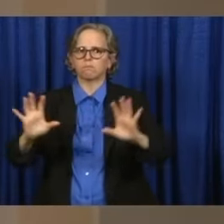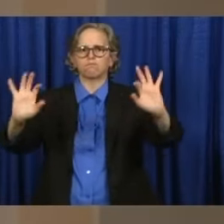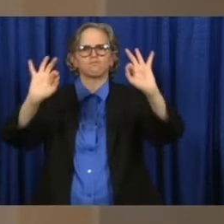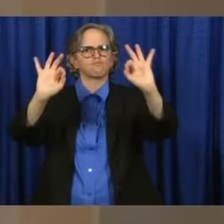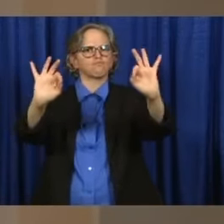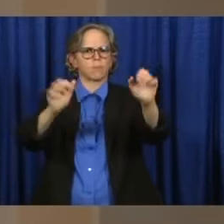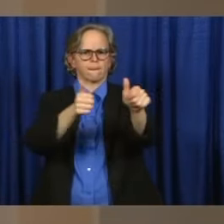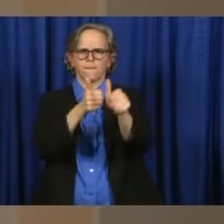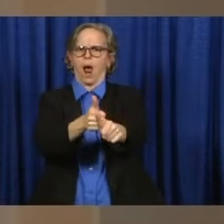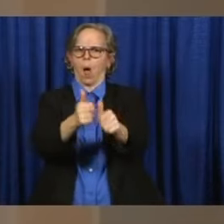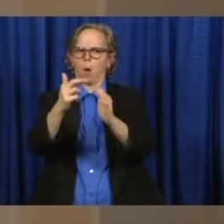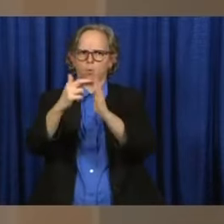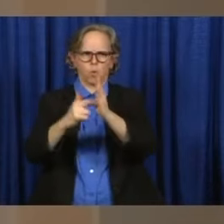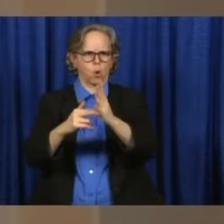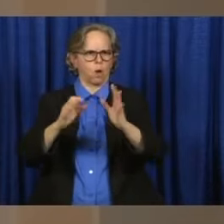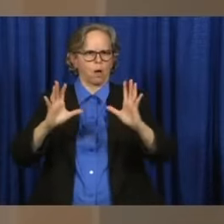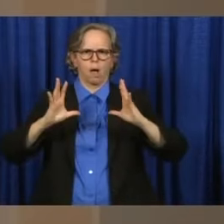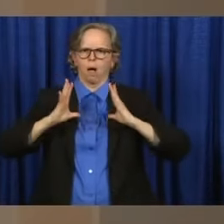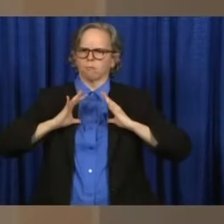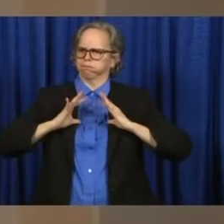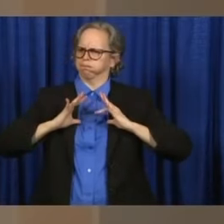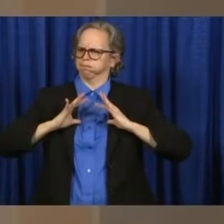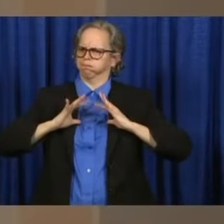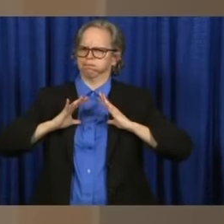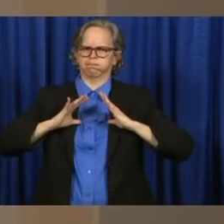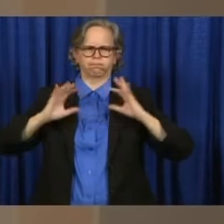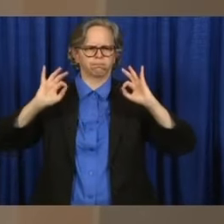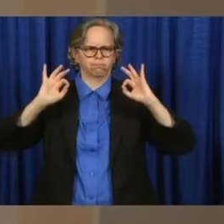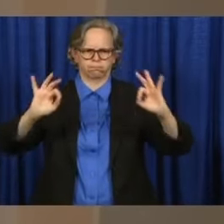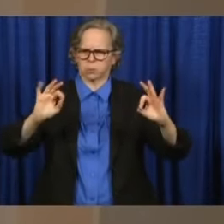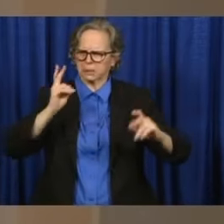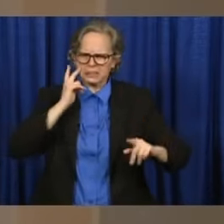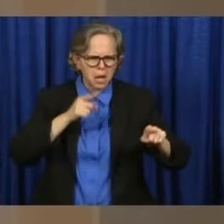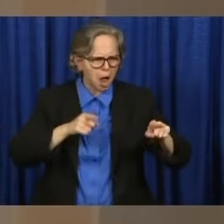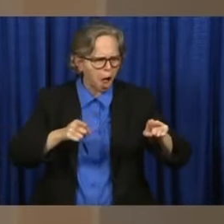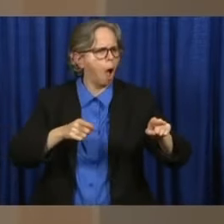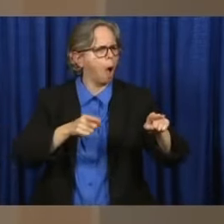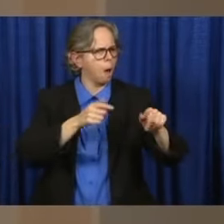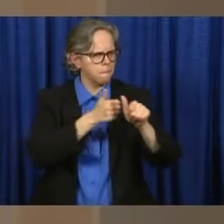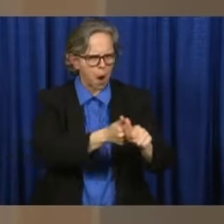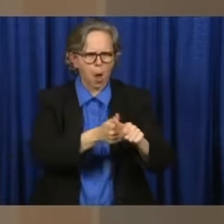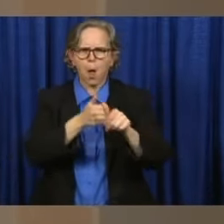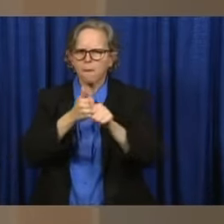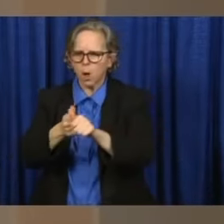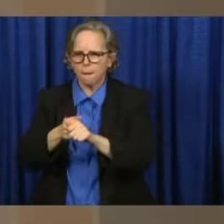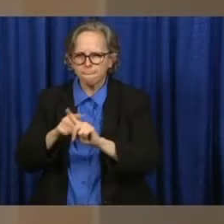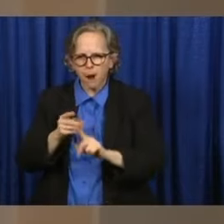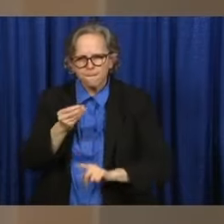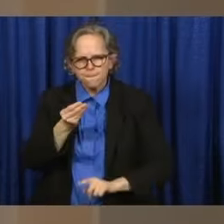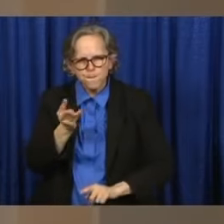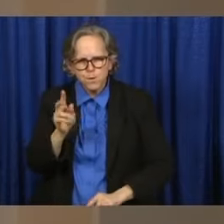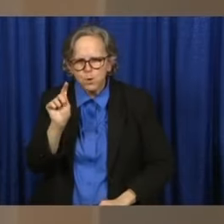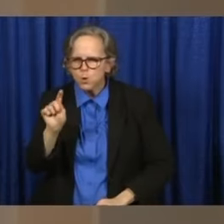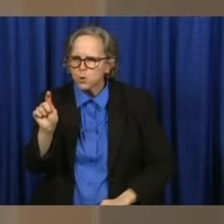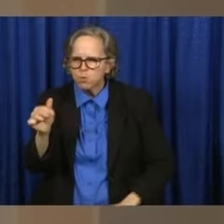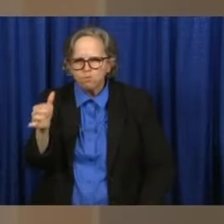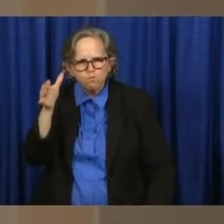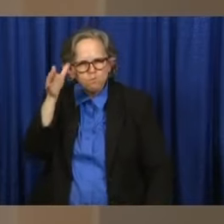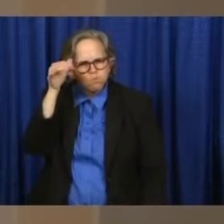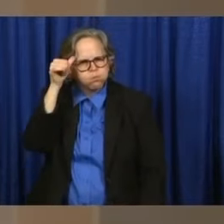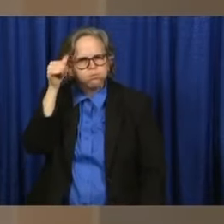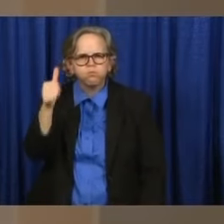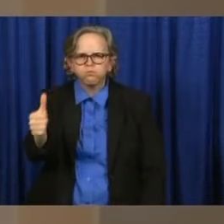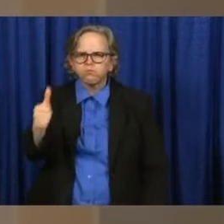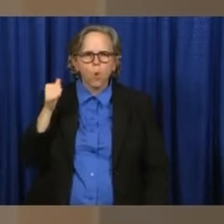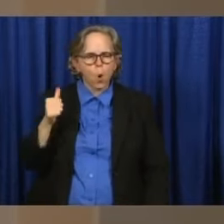seeing good results of that in Ohio. But for the few who aren't, it's just out of fairness that we owe it